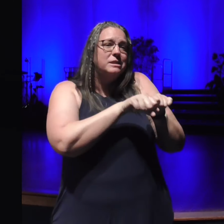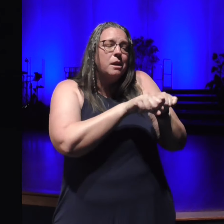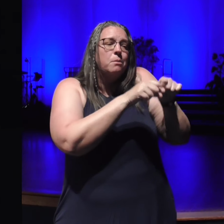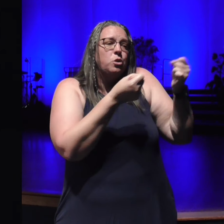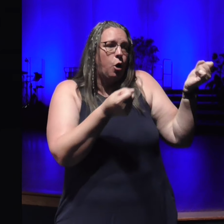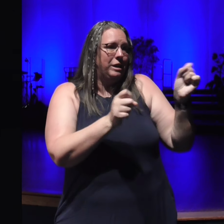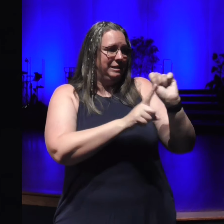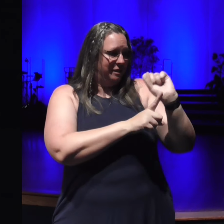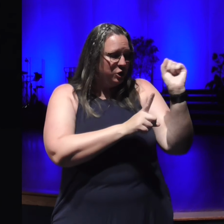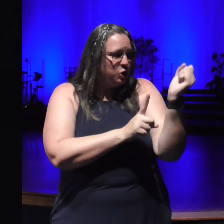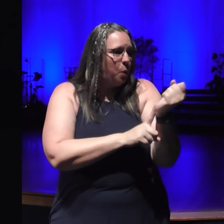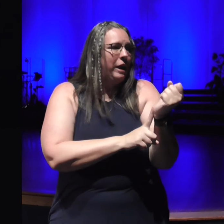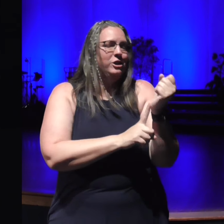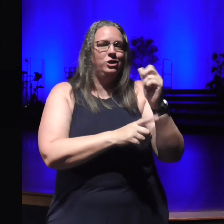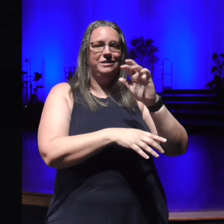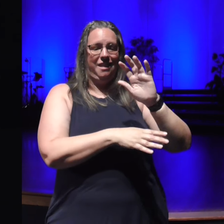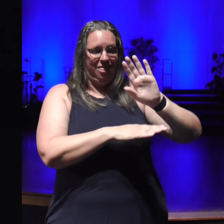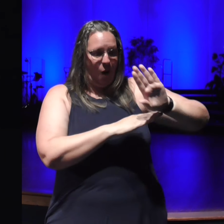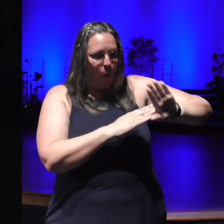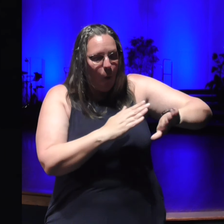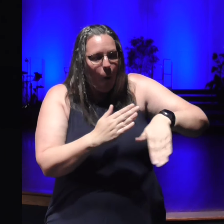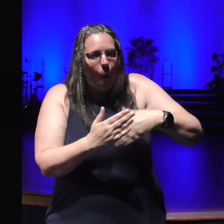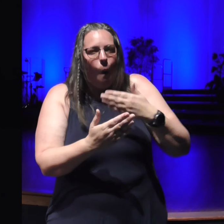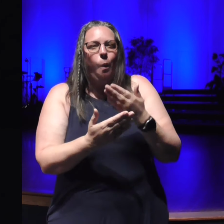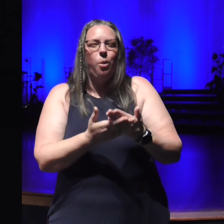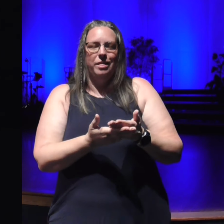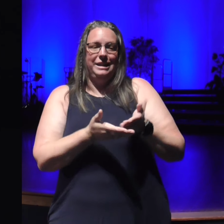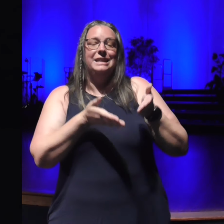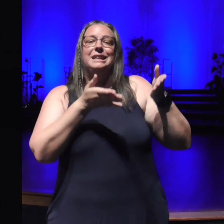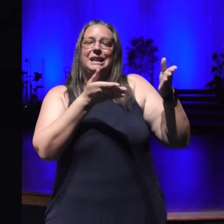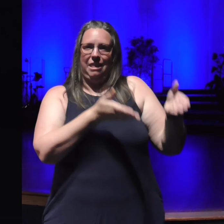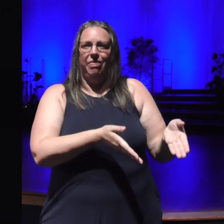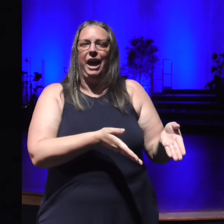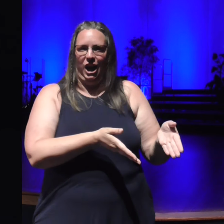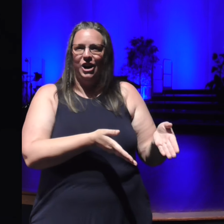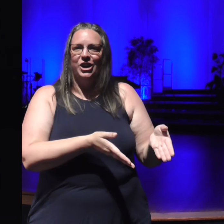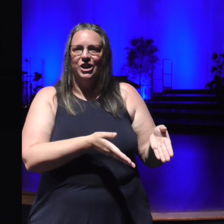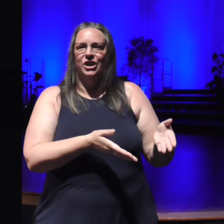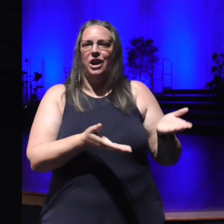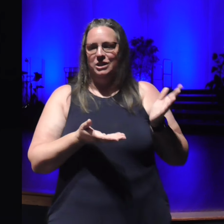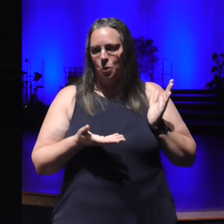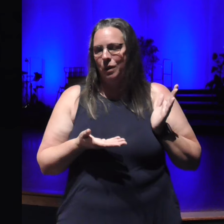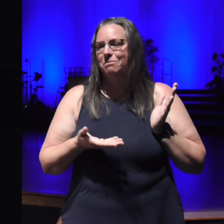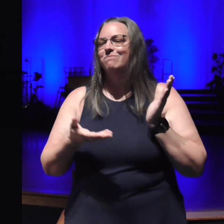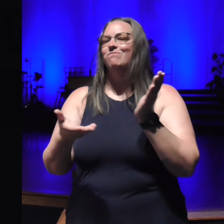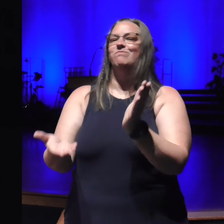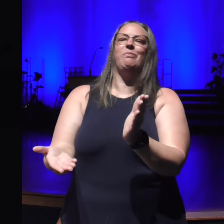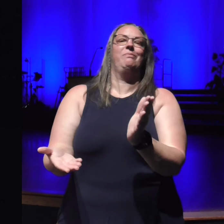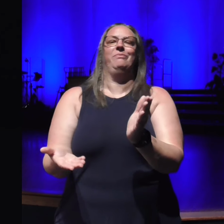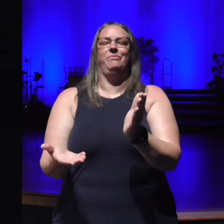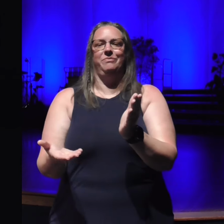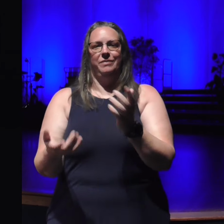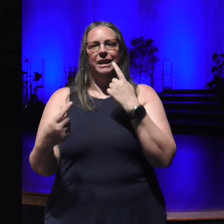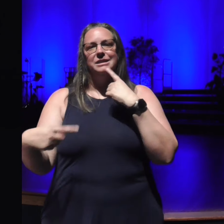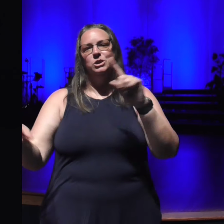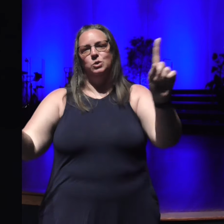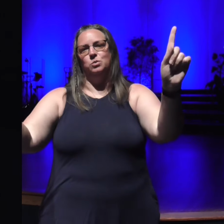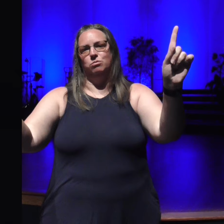situations. The complete wholeness of the soul is always there, bringing us forward into greater fruition.